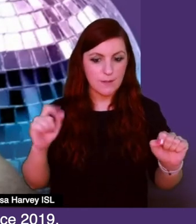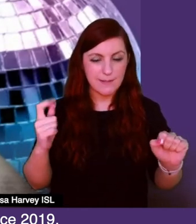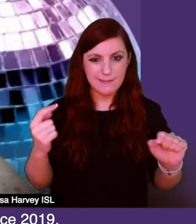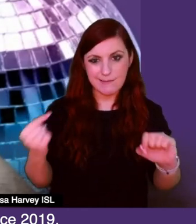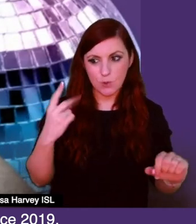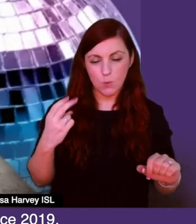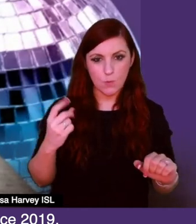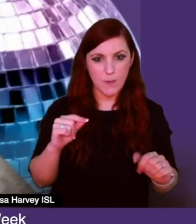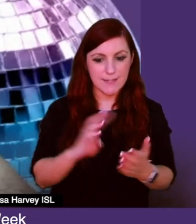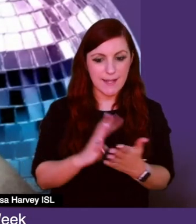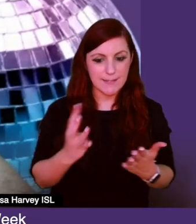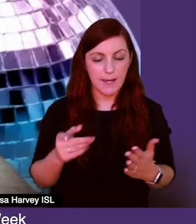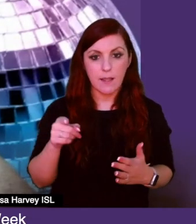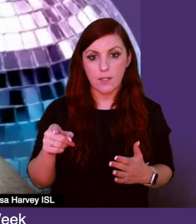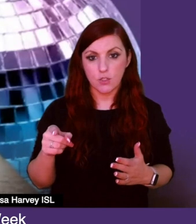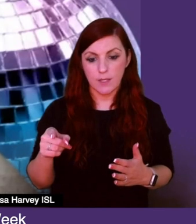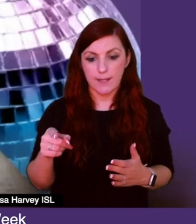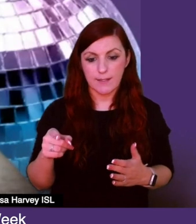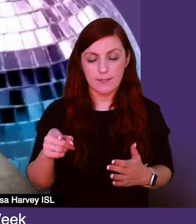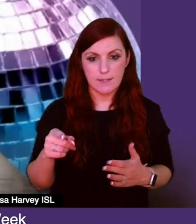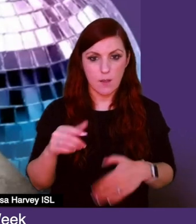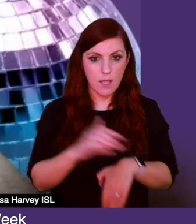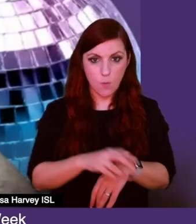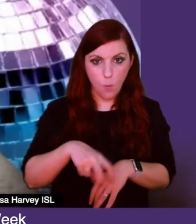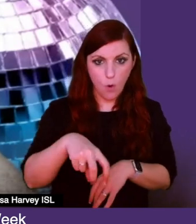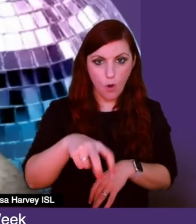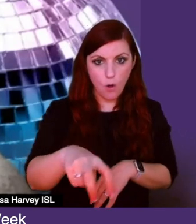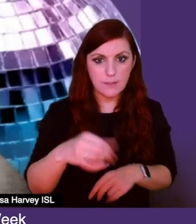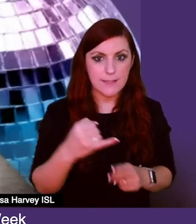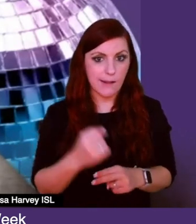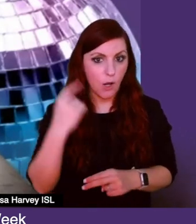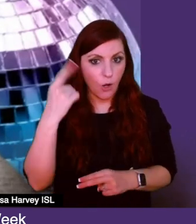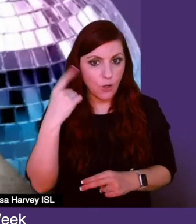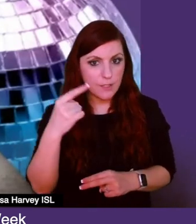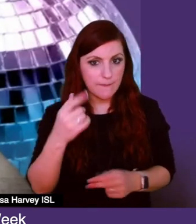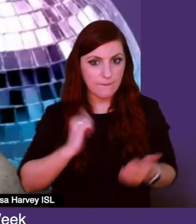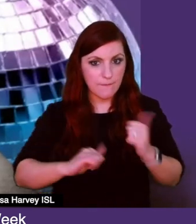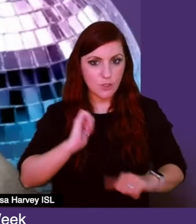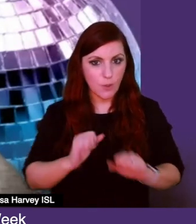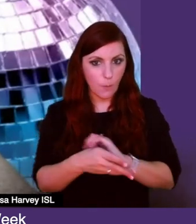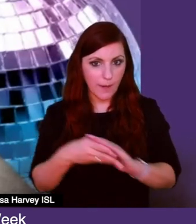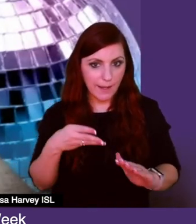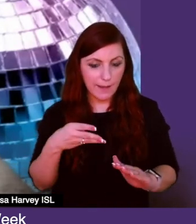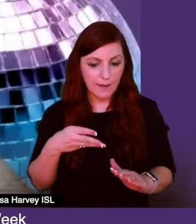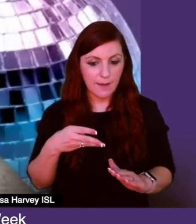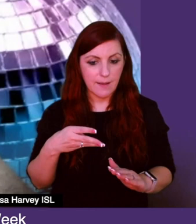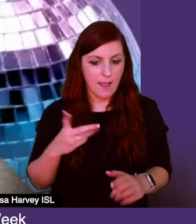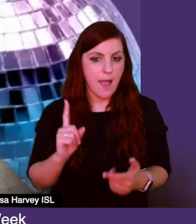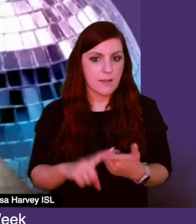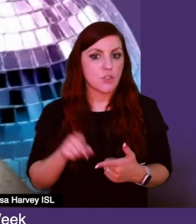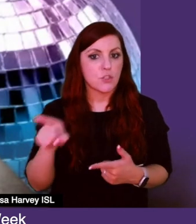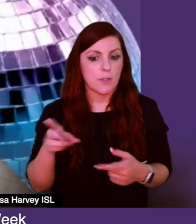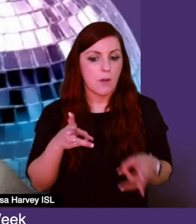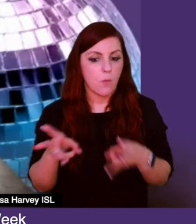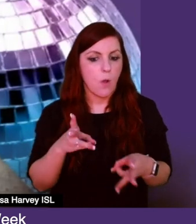since 2019. Caprice has walked the catwalk in London Fashion Week and